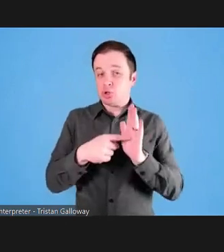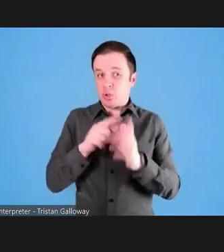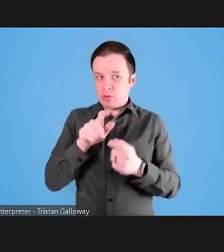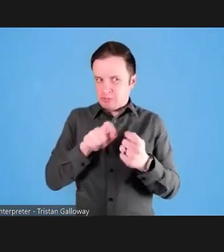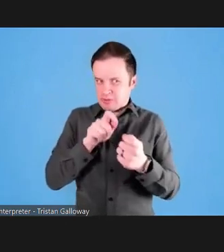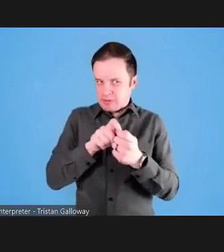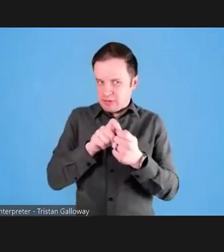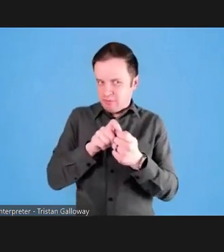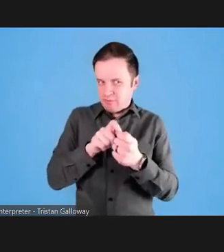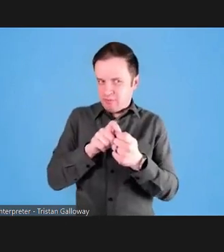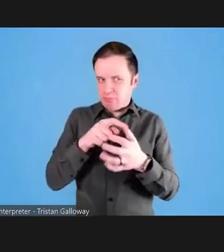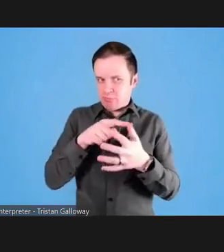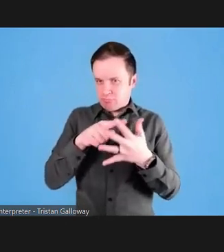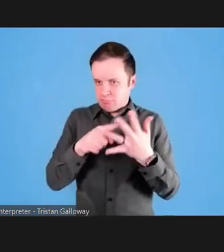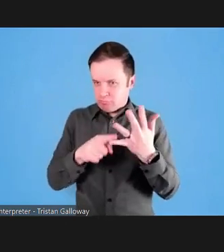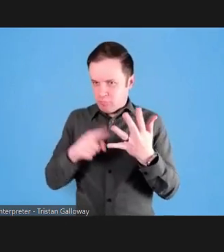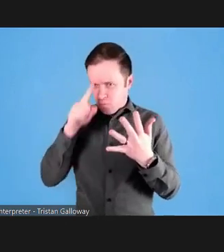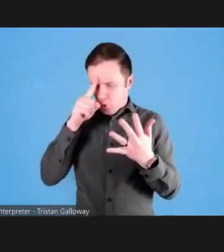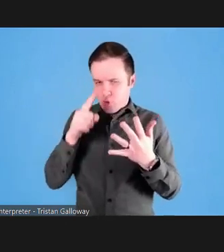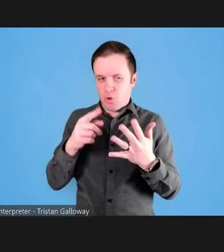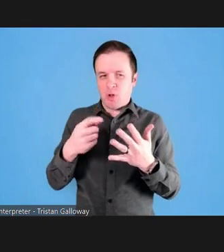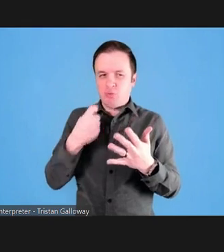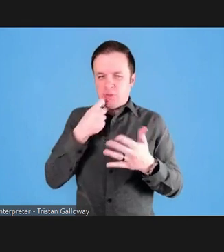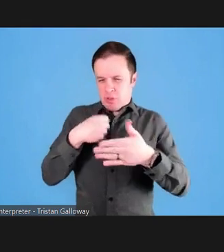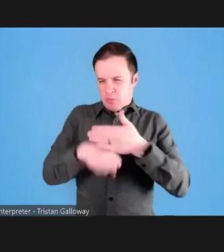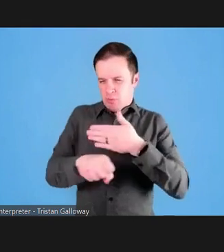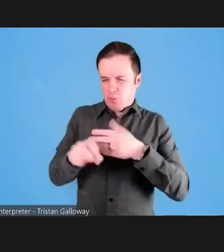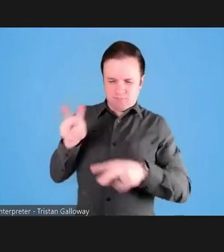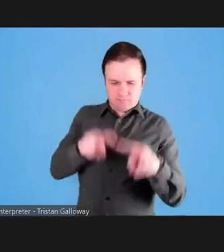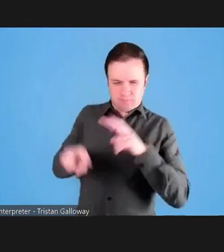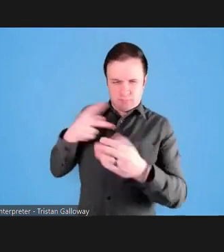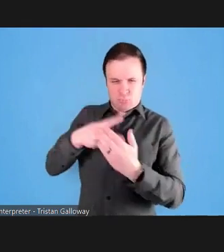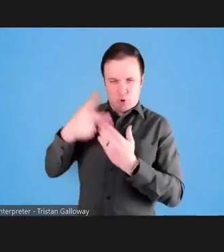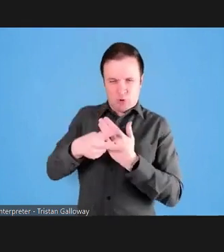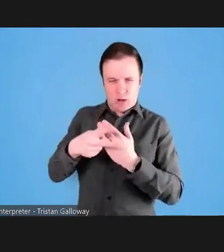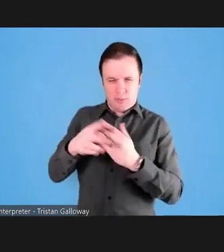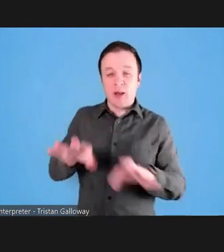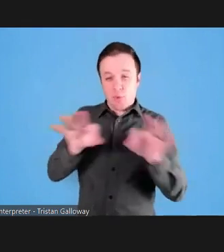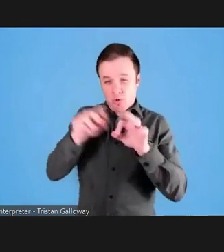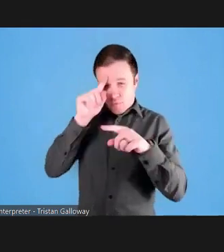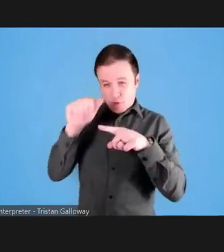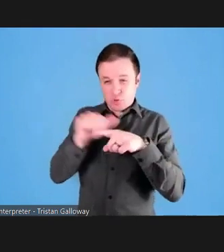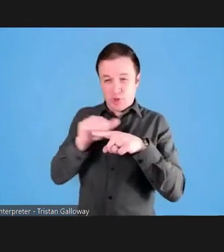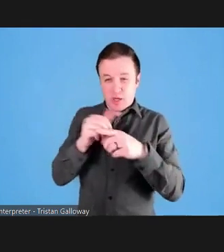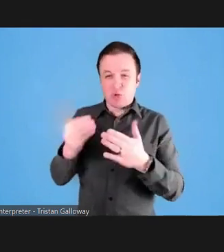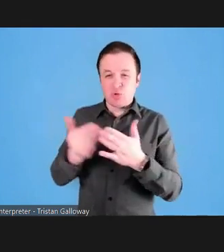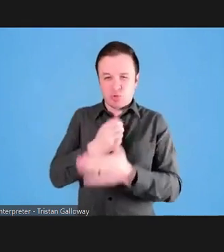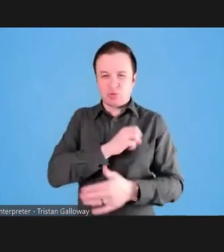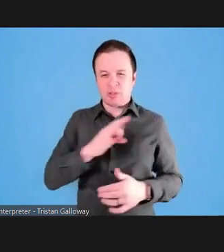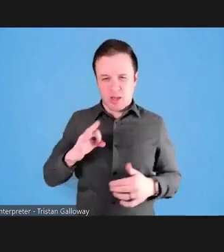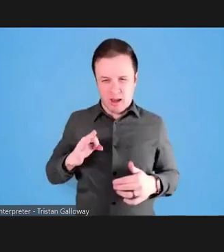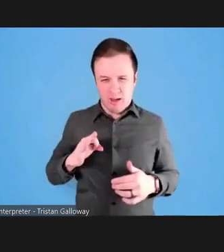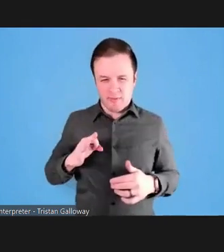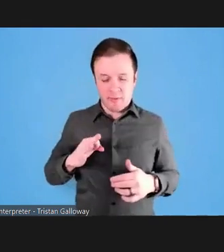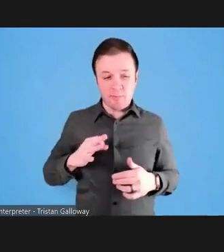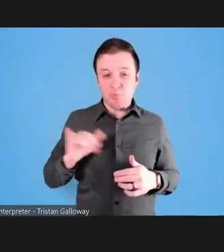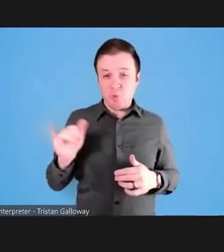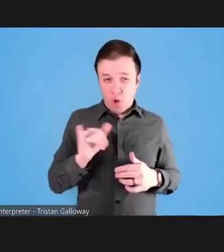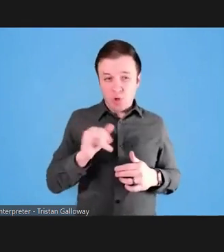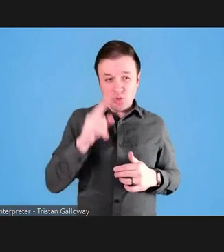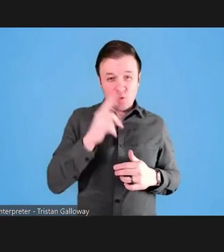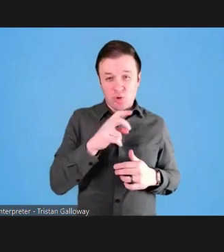your newborn hearing screening program that are important in training new staff, with transitions in leadership and that